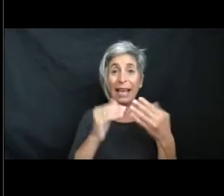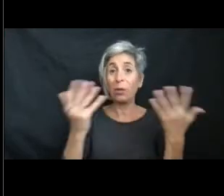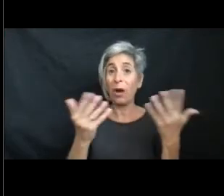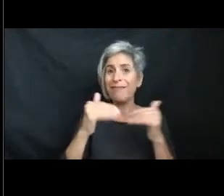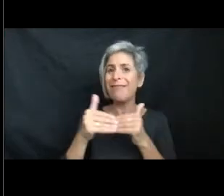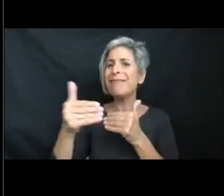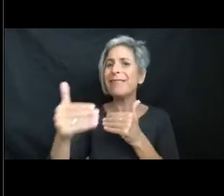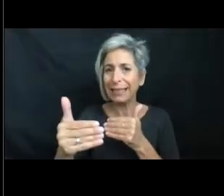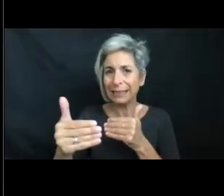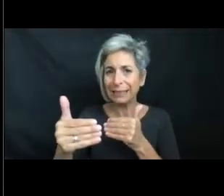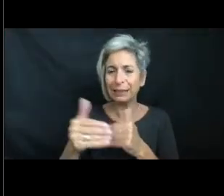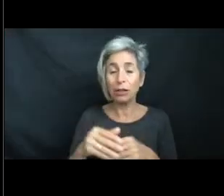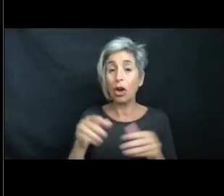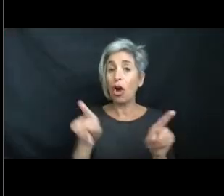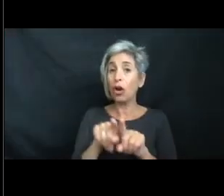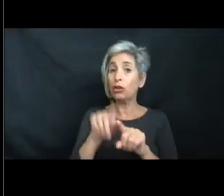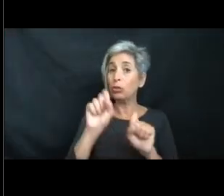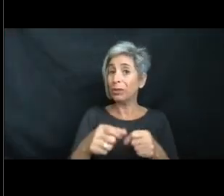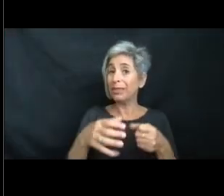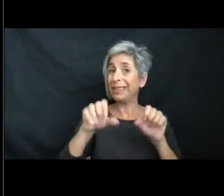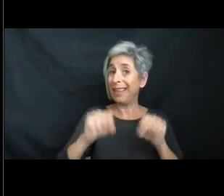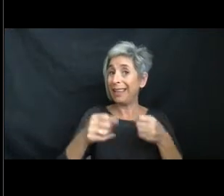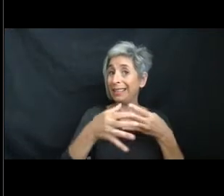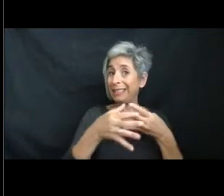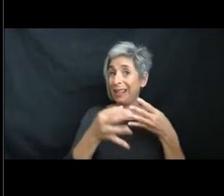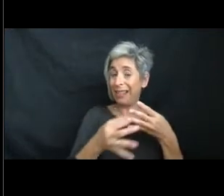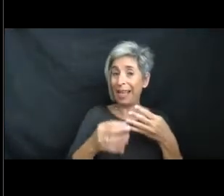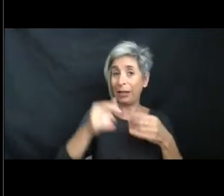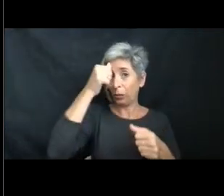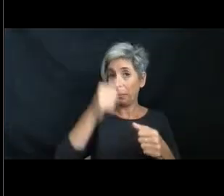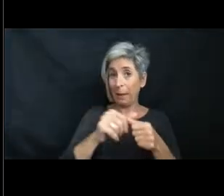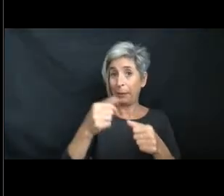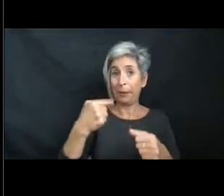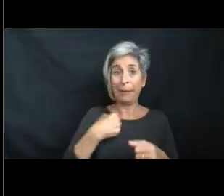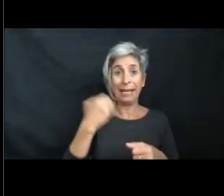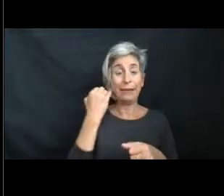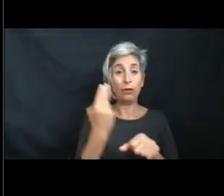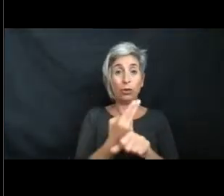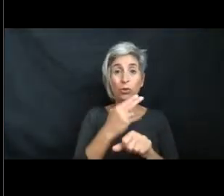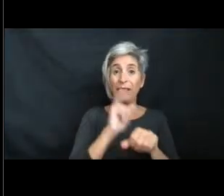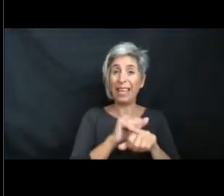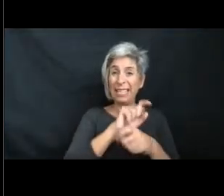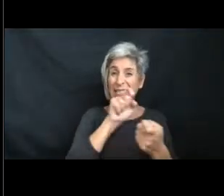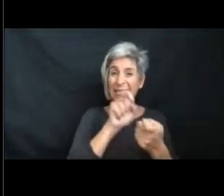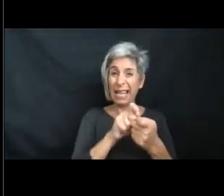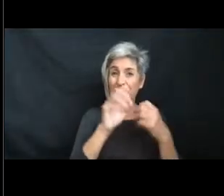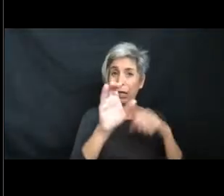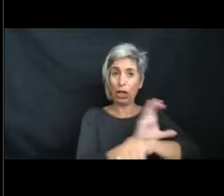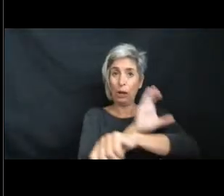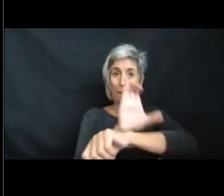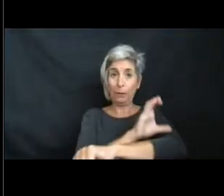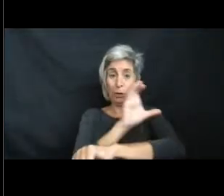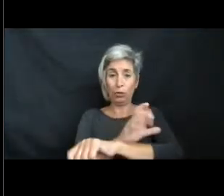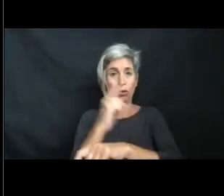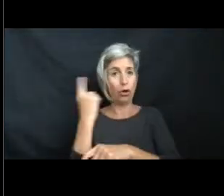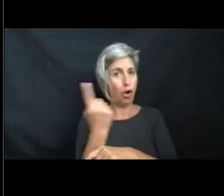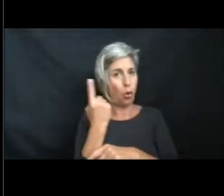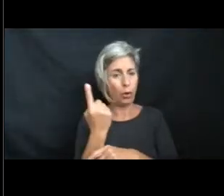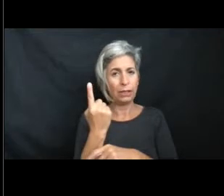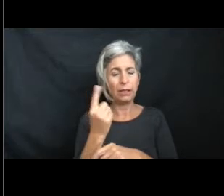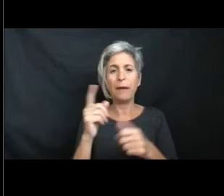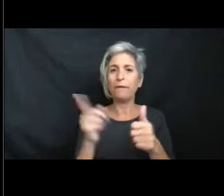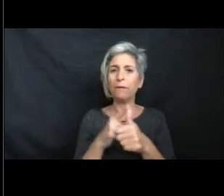also select remember me if that's your computer and you're going to keep using it. But for initial logins purposes, enter your